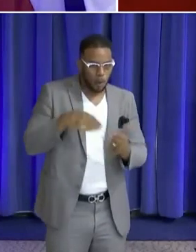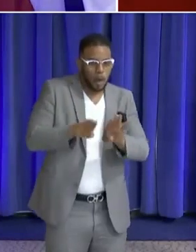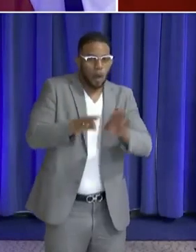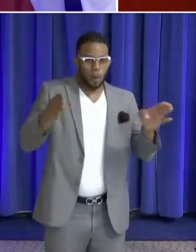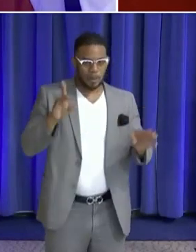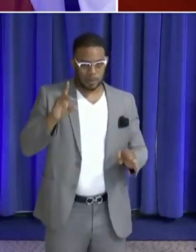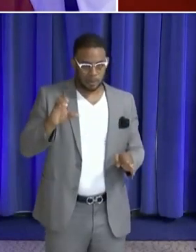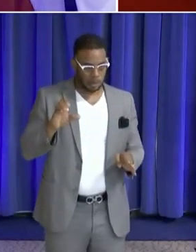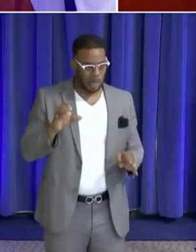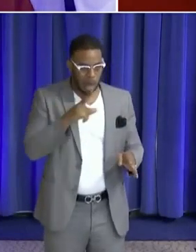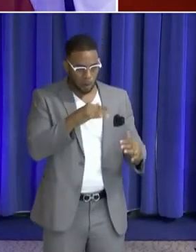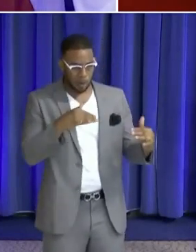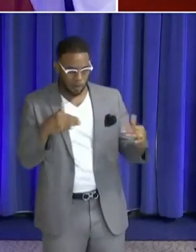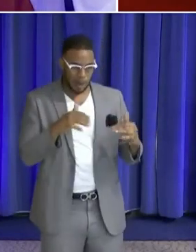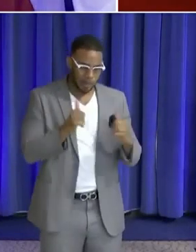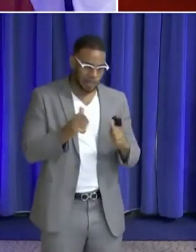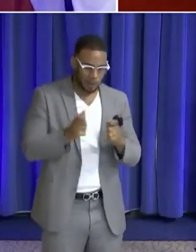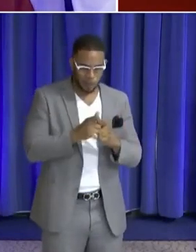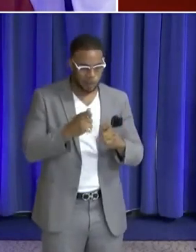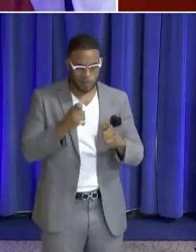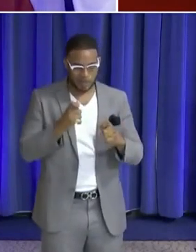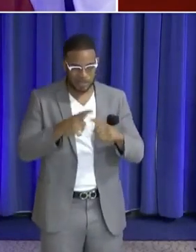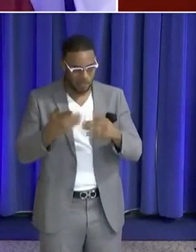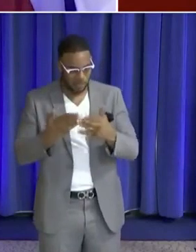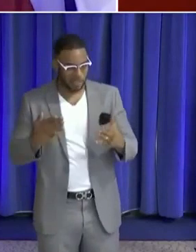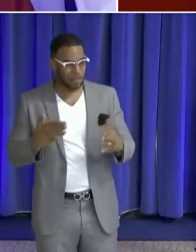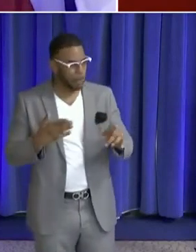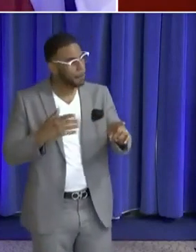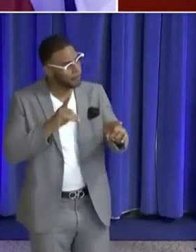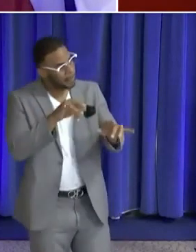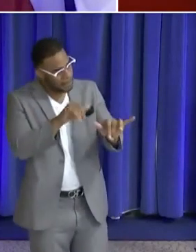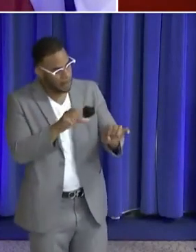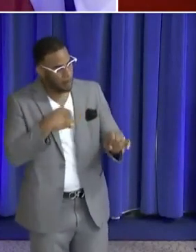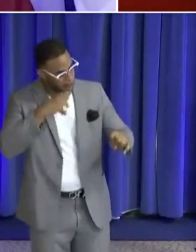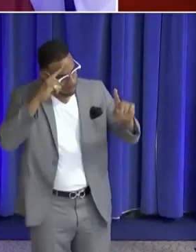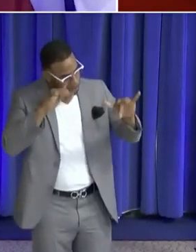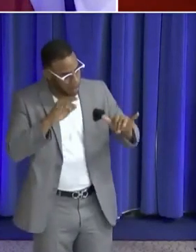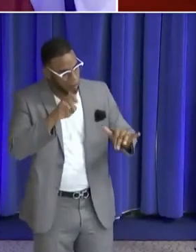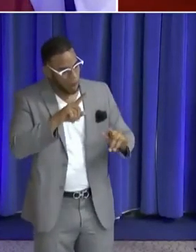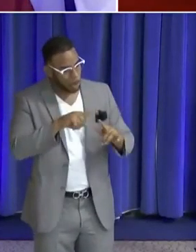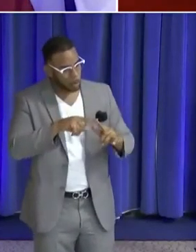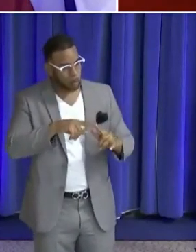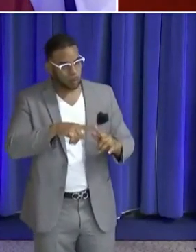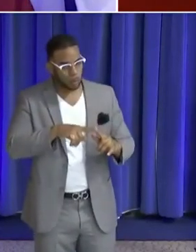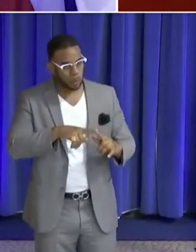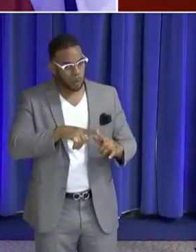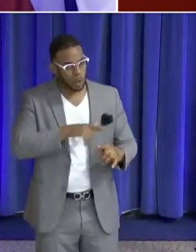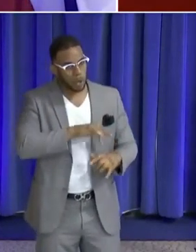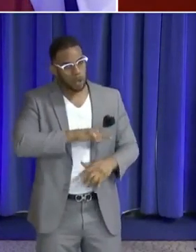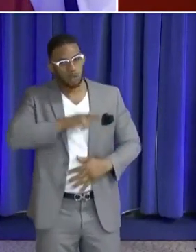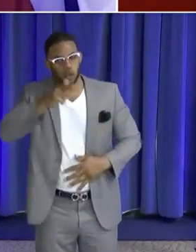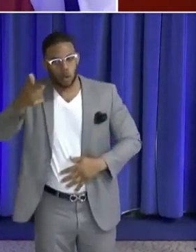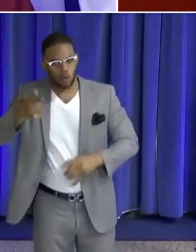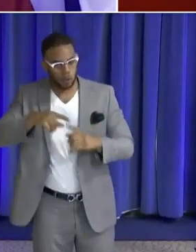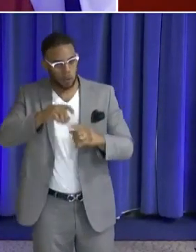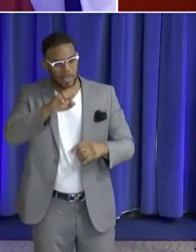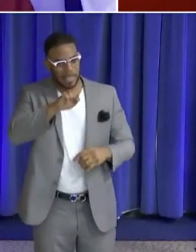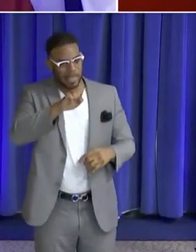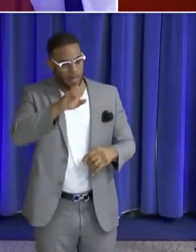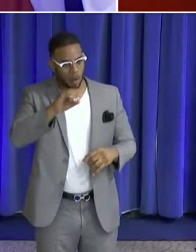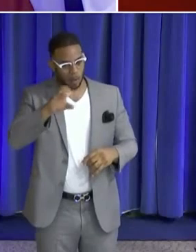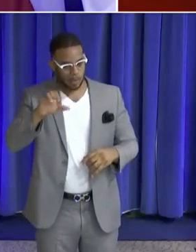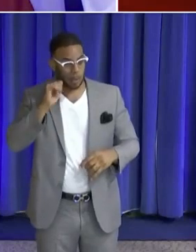battling? I know you're dealing with Yes, right? and we do expect Mark to return over to the EOC